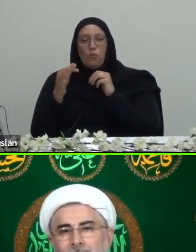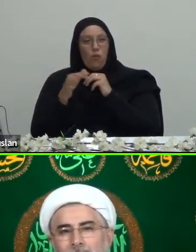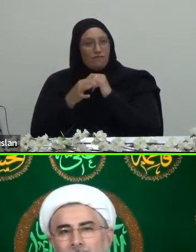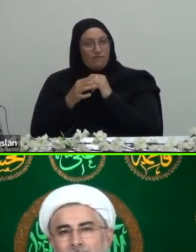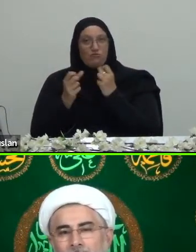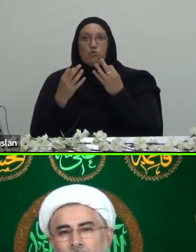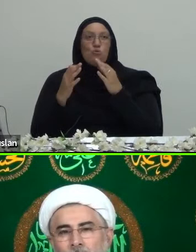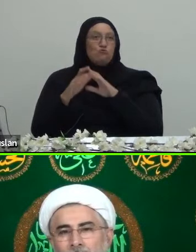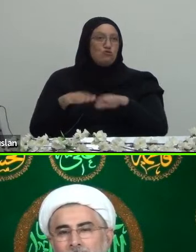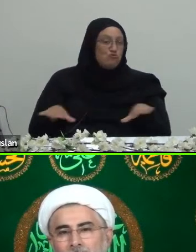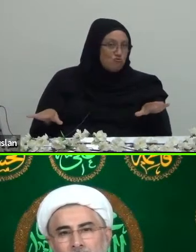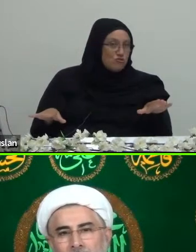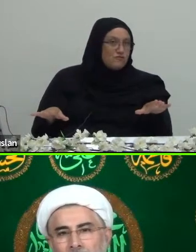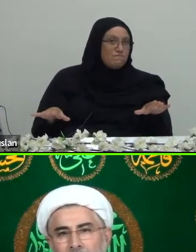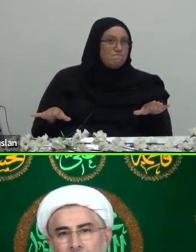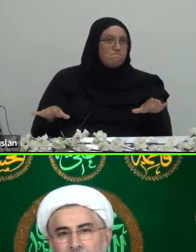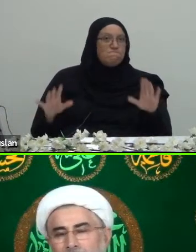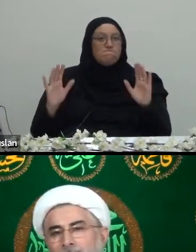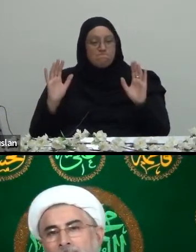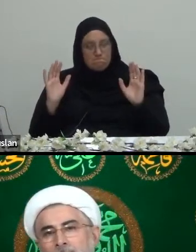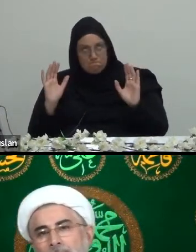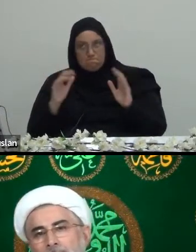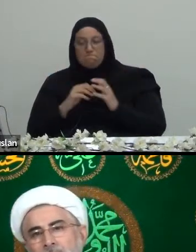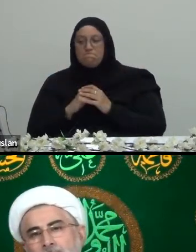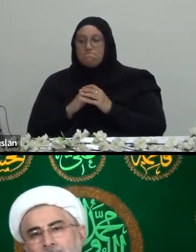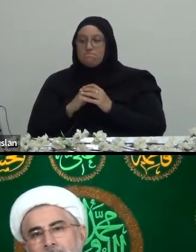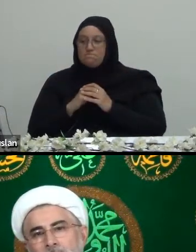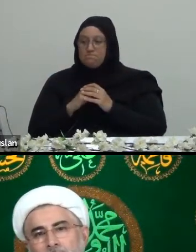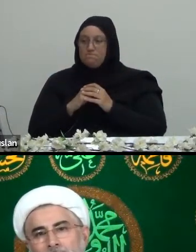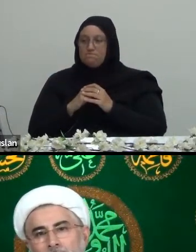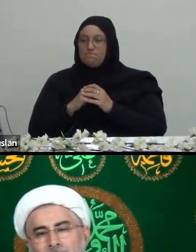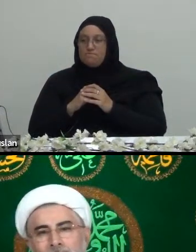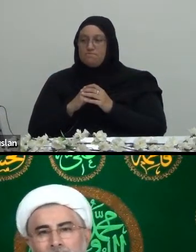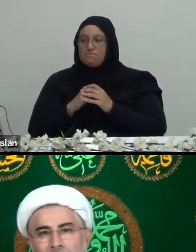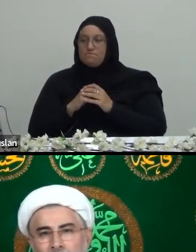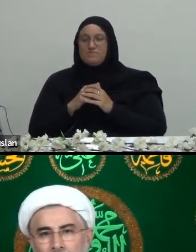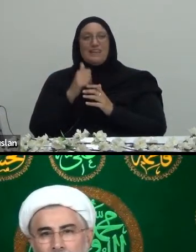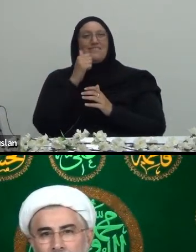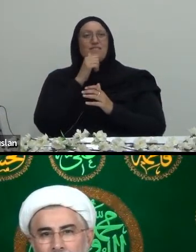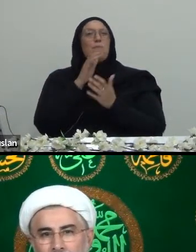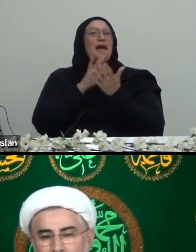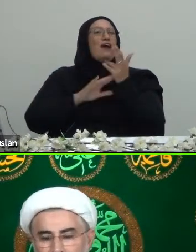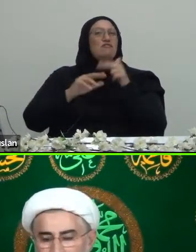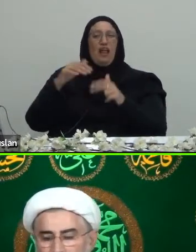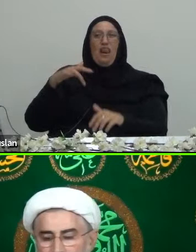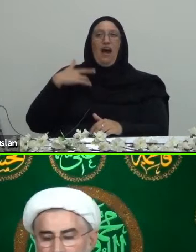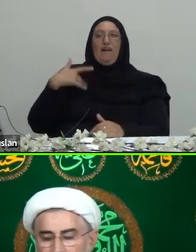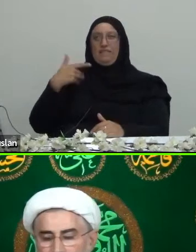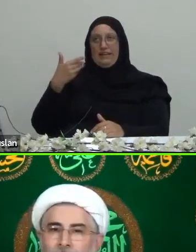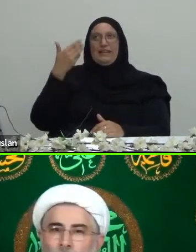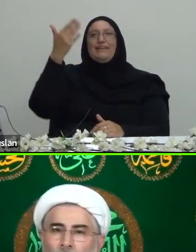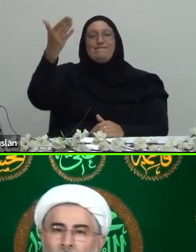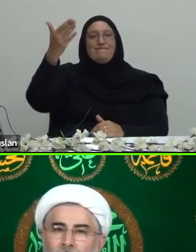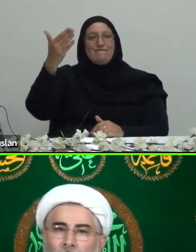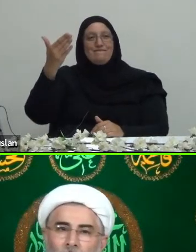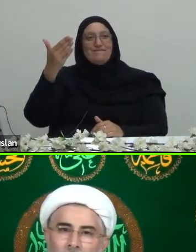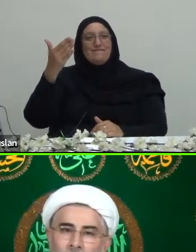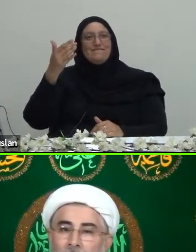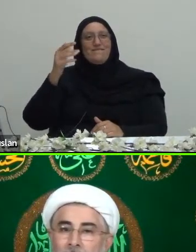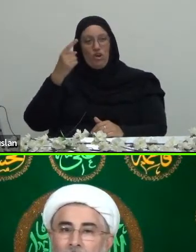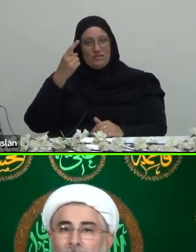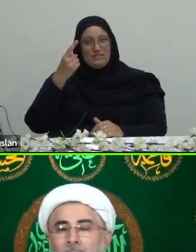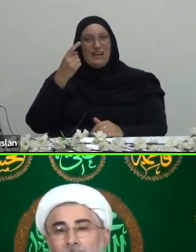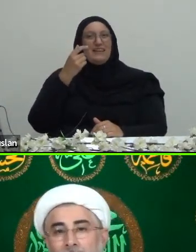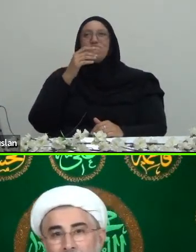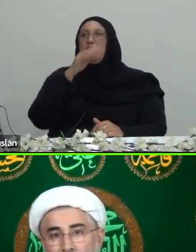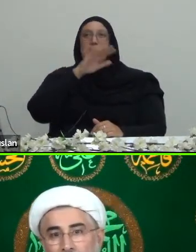questionnaire has assumed that he doesn't have any children. If his parents are alive, they have a share of the inheritance. If his wife or husband